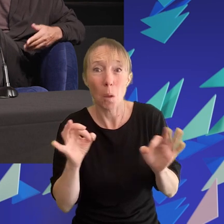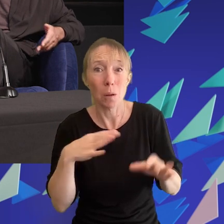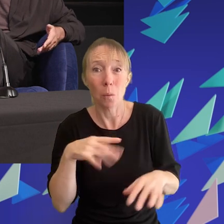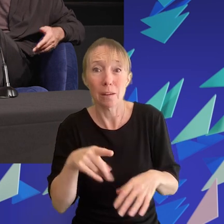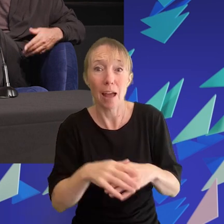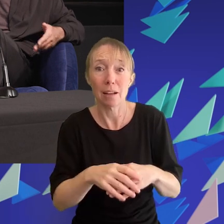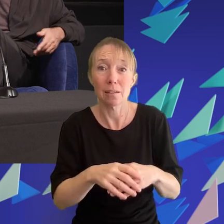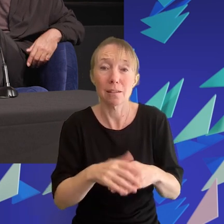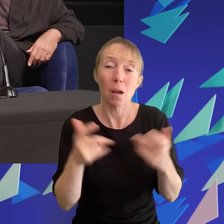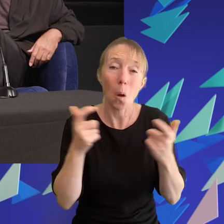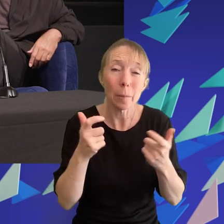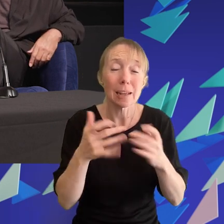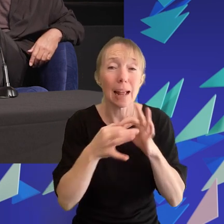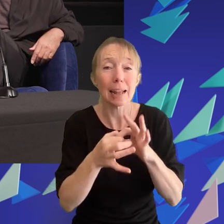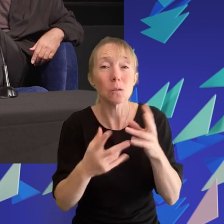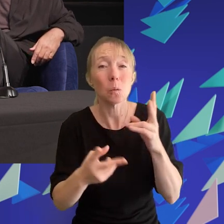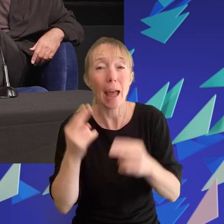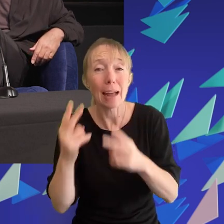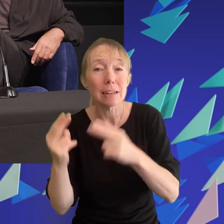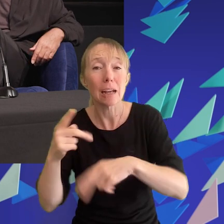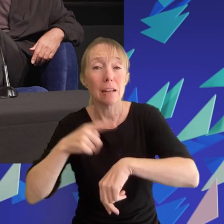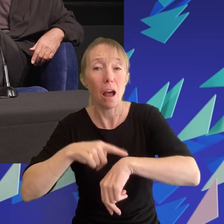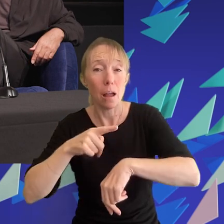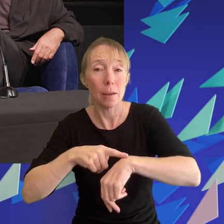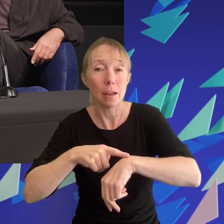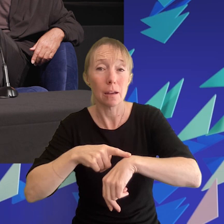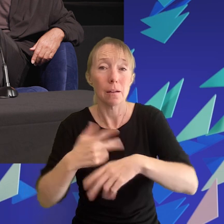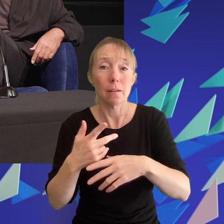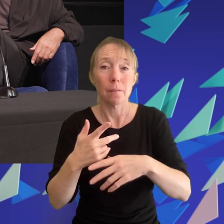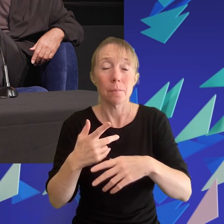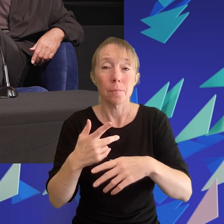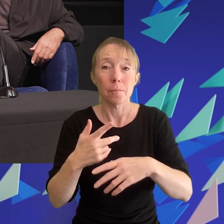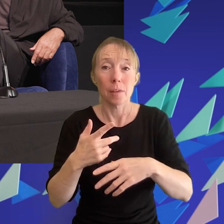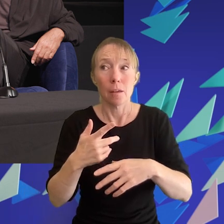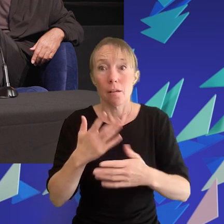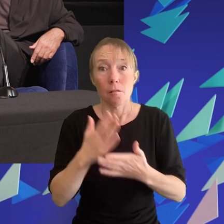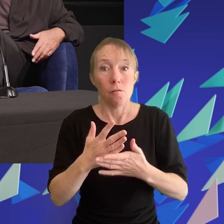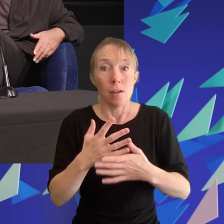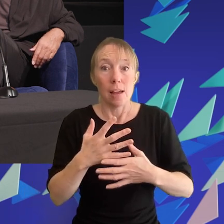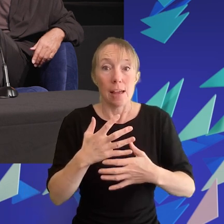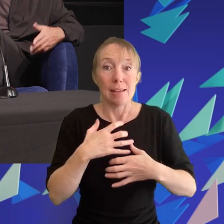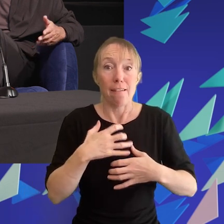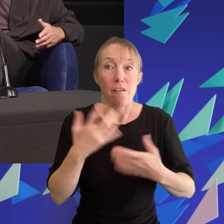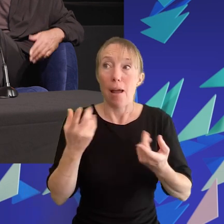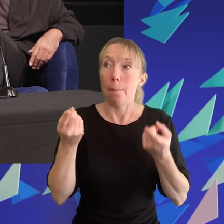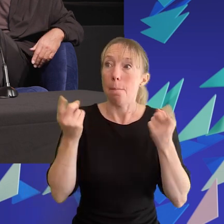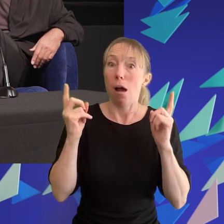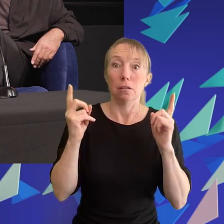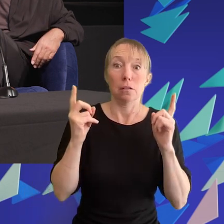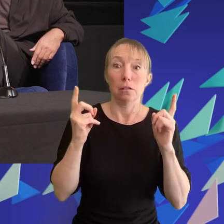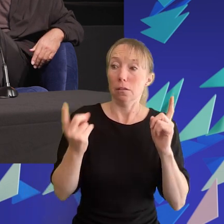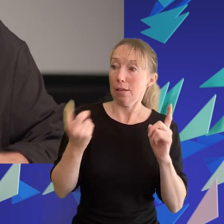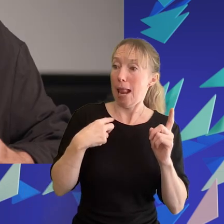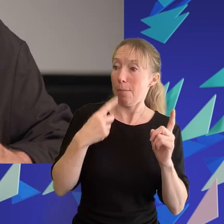is about edit, it's about timing. And I have a terrifying experience of masters telling me you will fail.